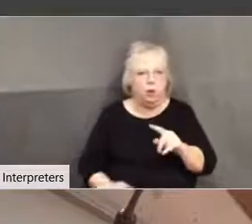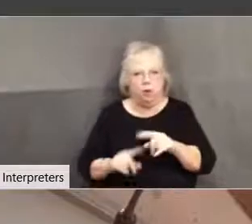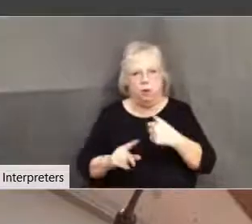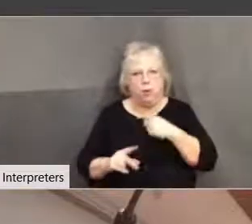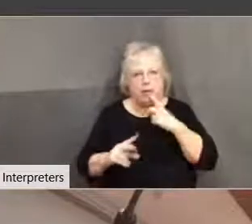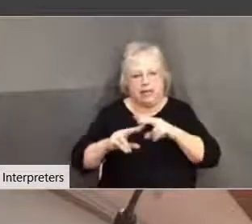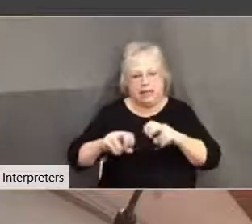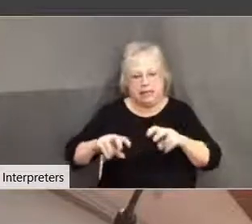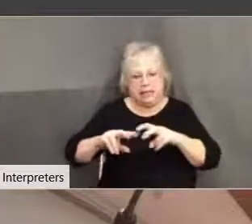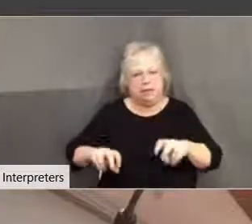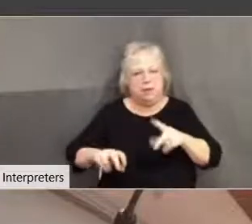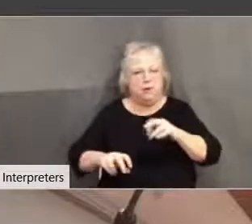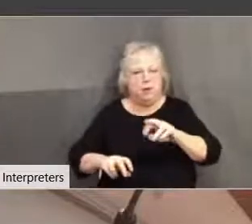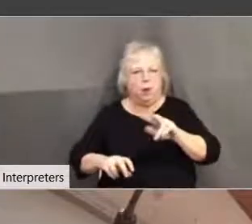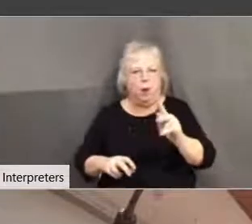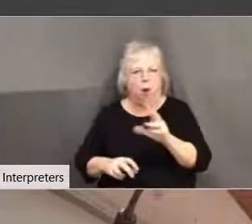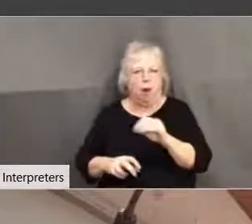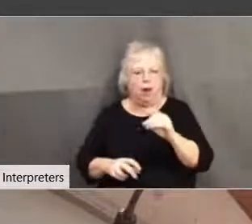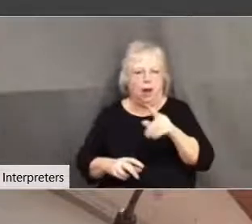there.